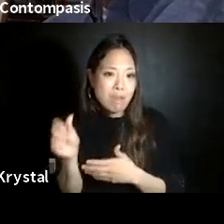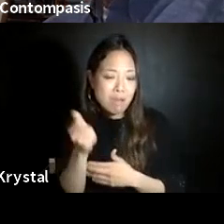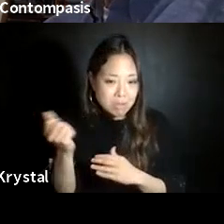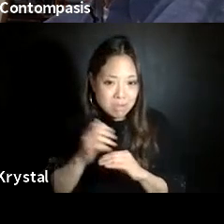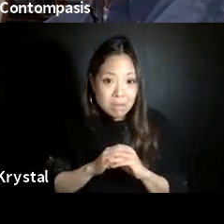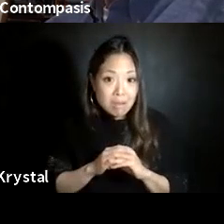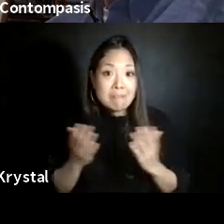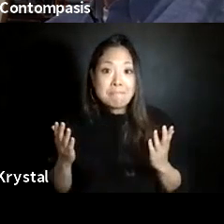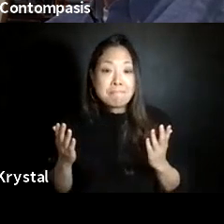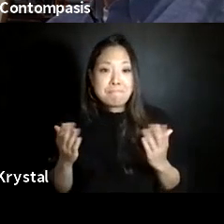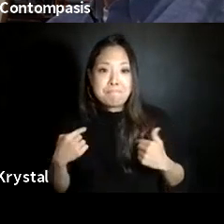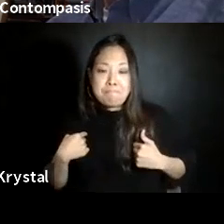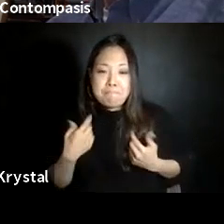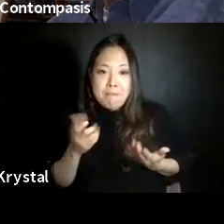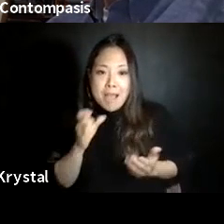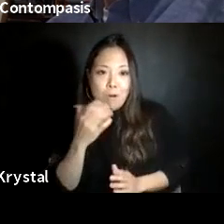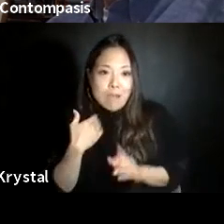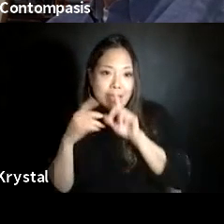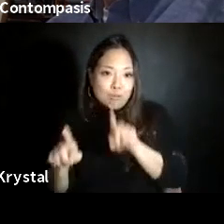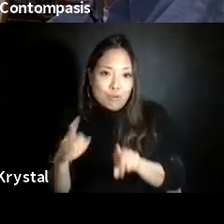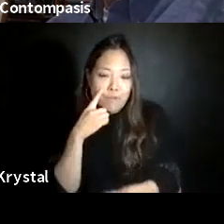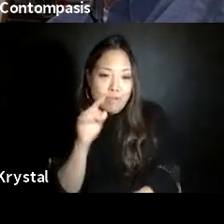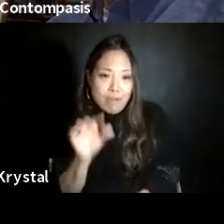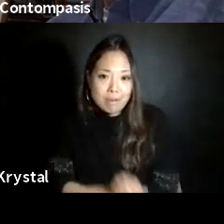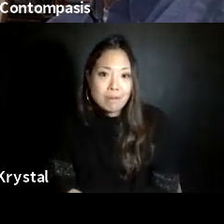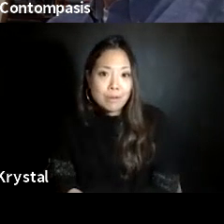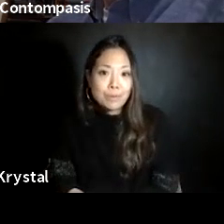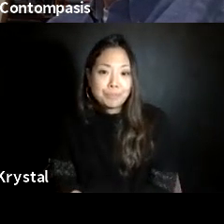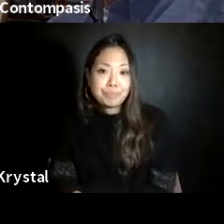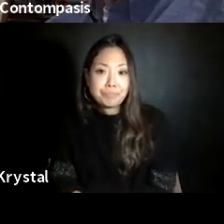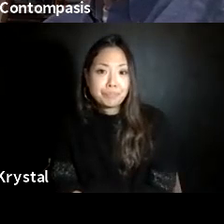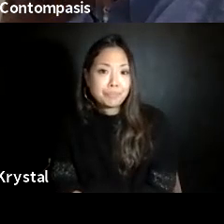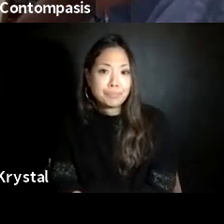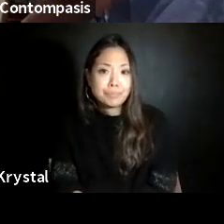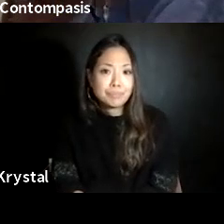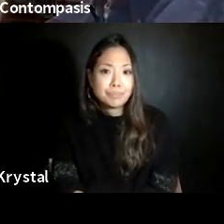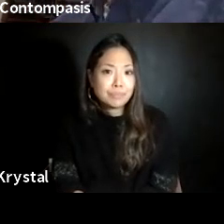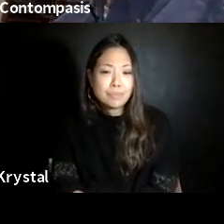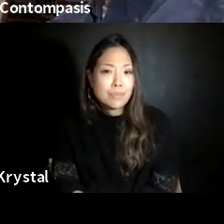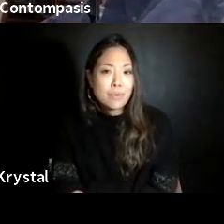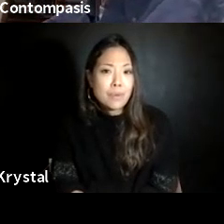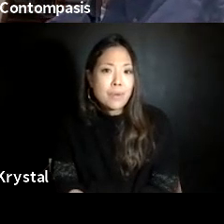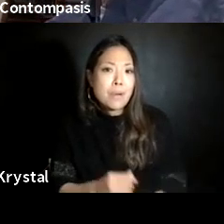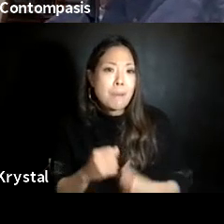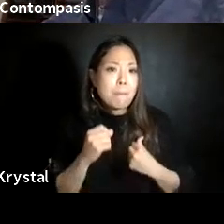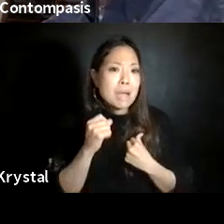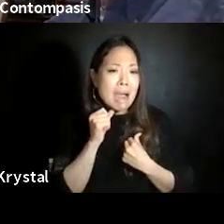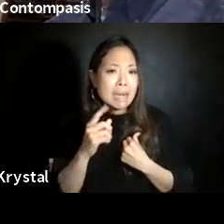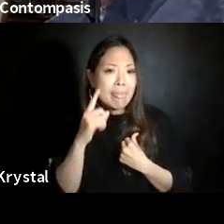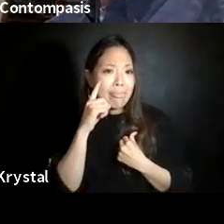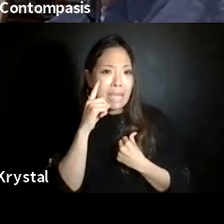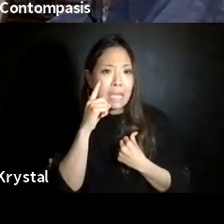yeah, I don't have an answer for that. But I didn't think that it was to the exclusion of also using